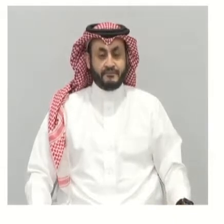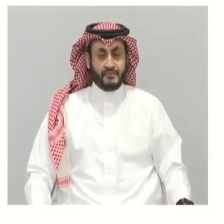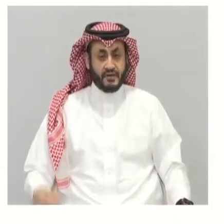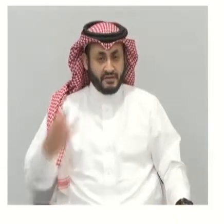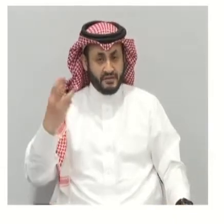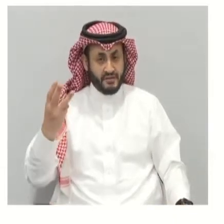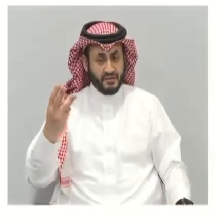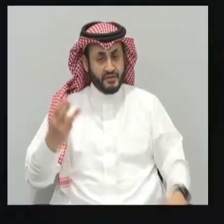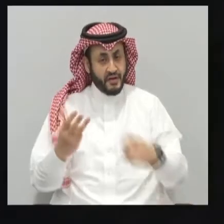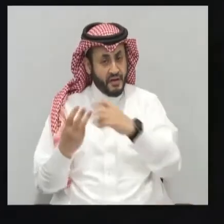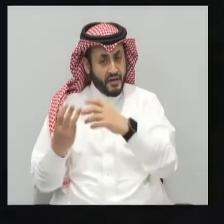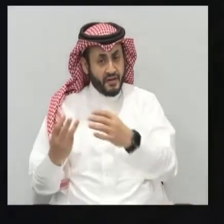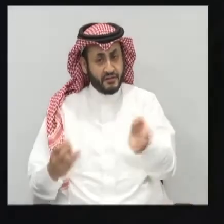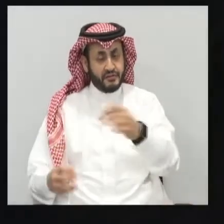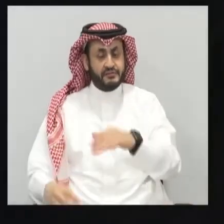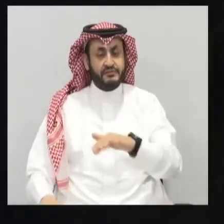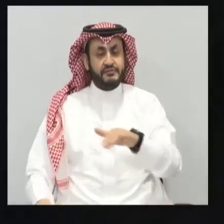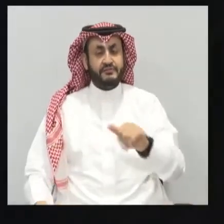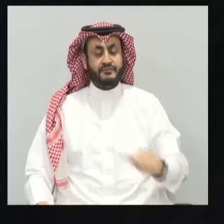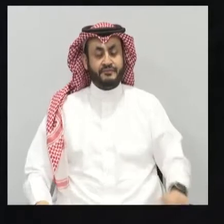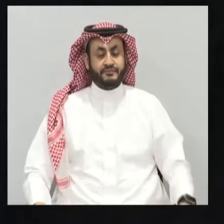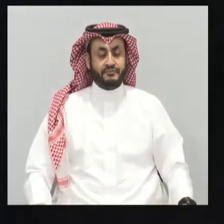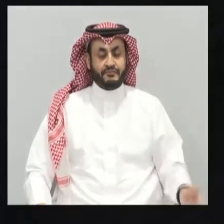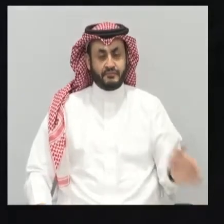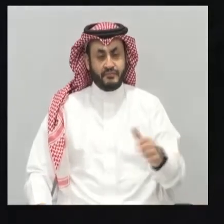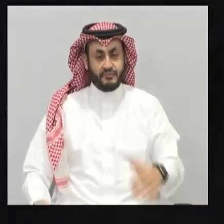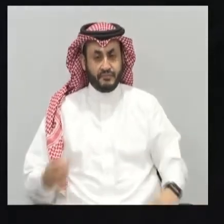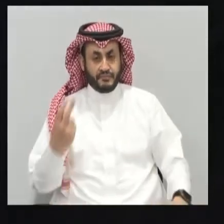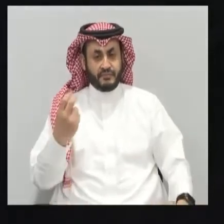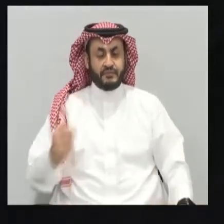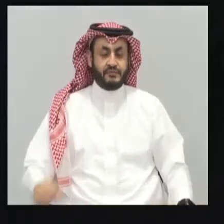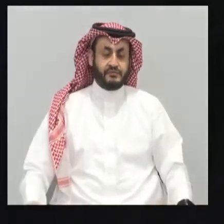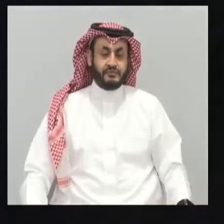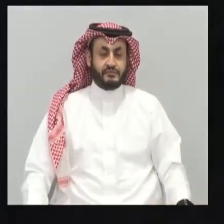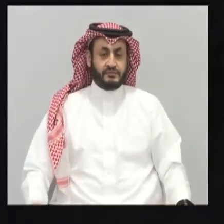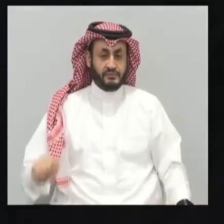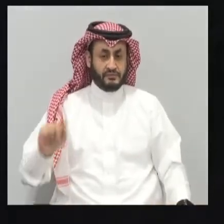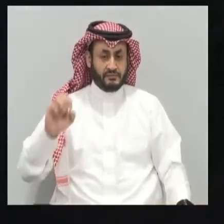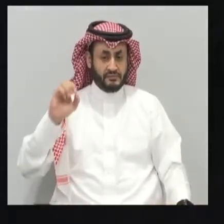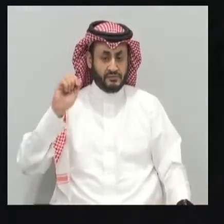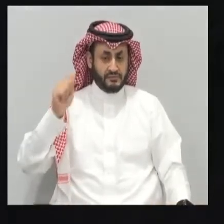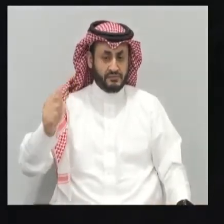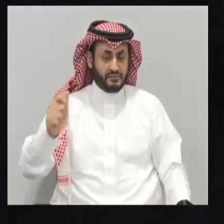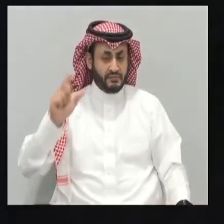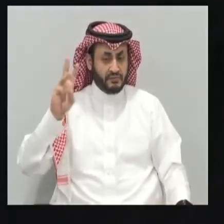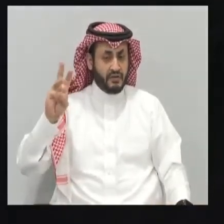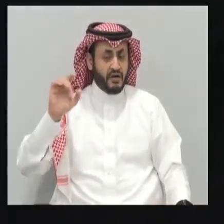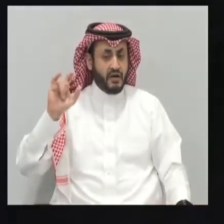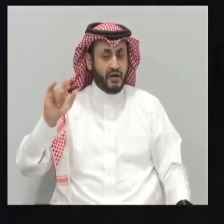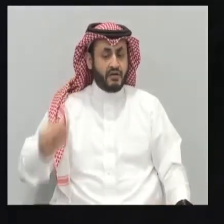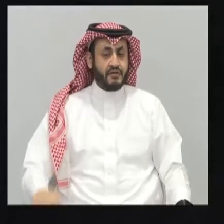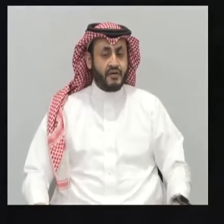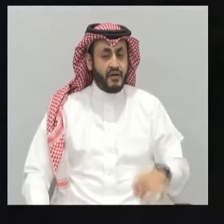week with the word often. Now, number two, Nawal doesn't walk to school every